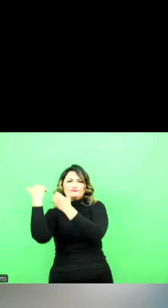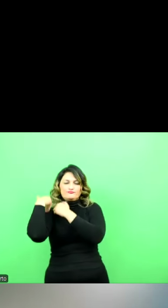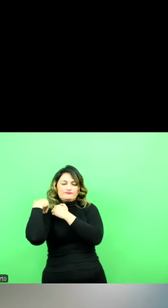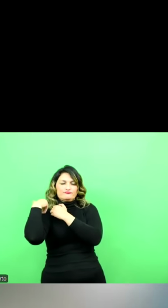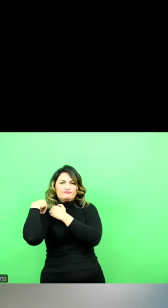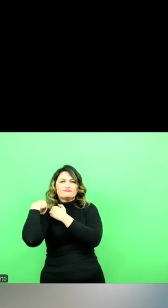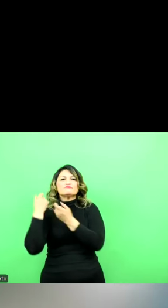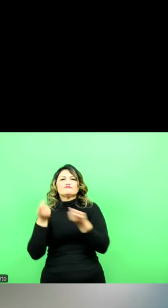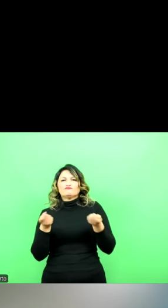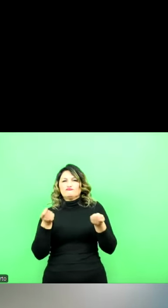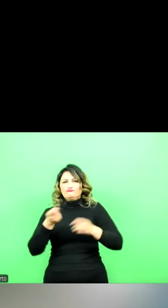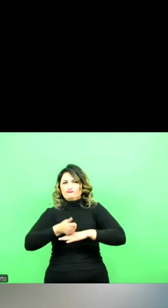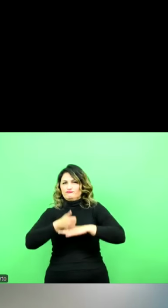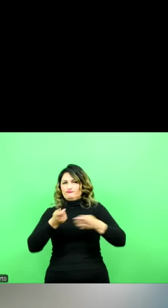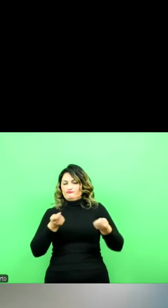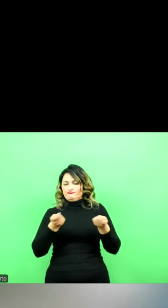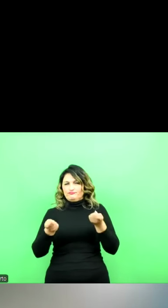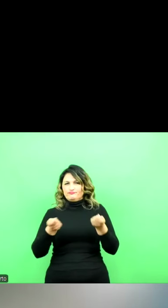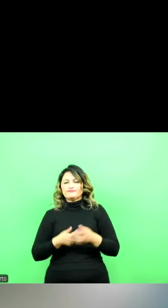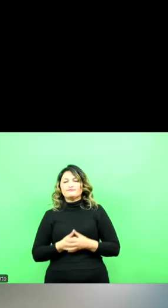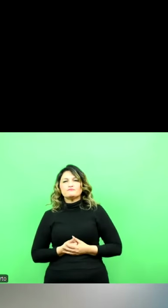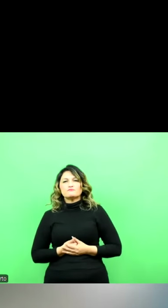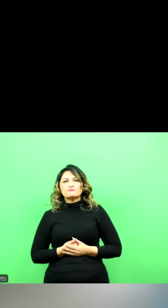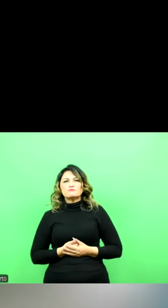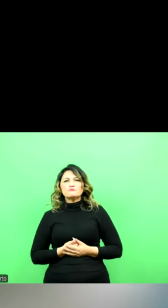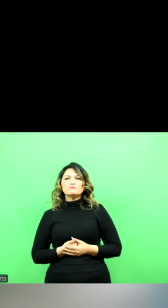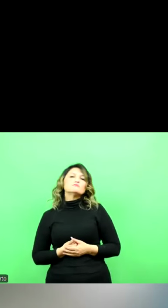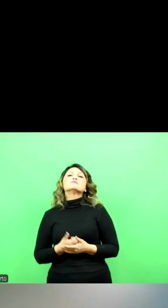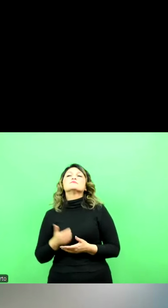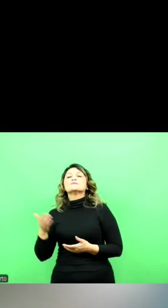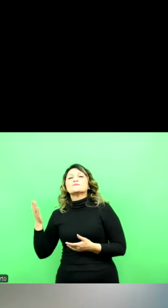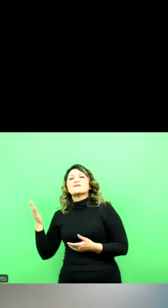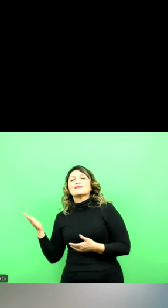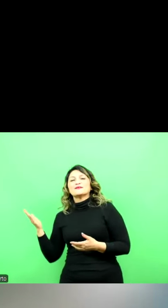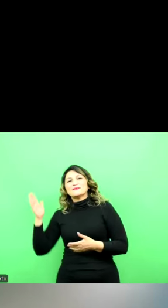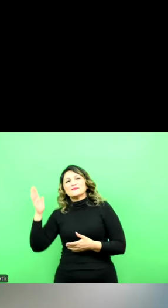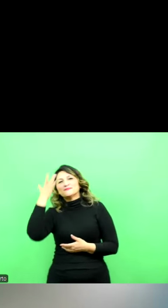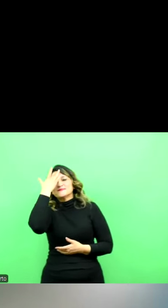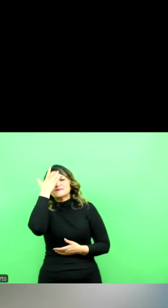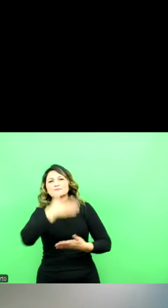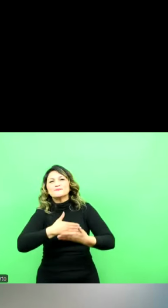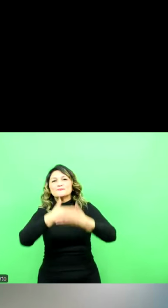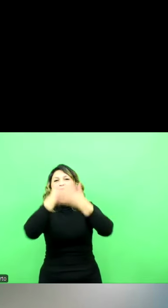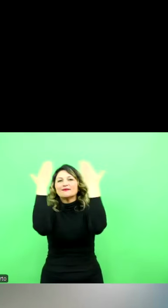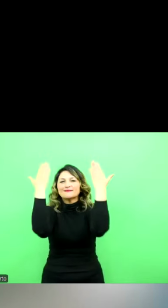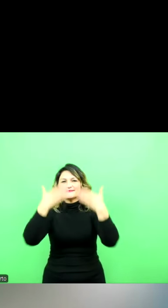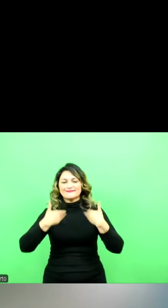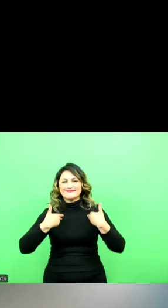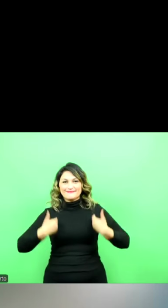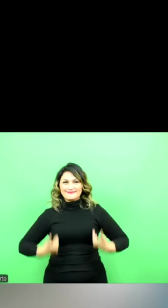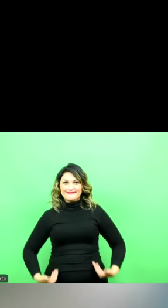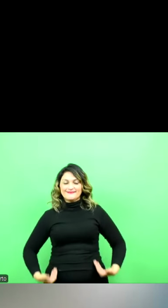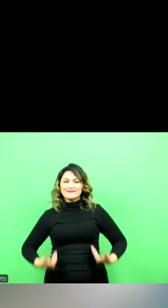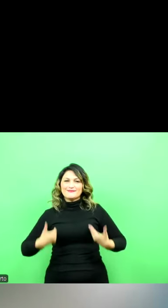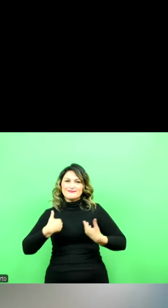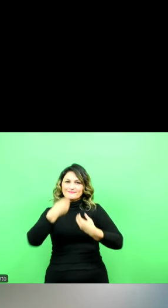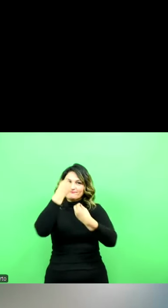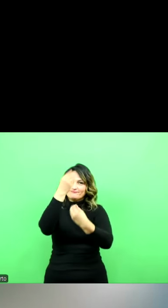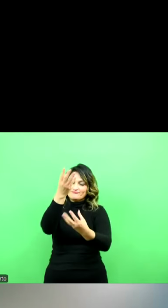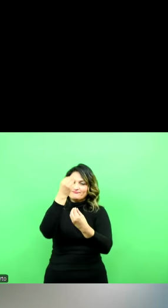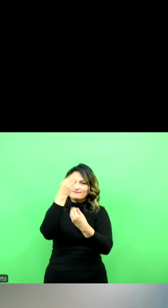to all of you, all of us who are here in Americas region, or the North America. I'm going to give my talk